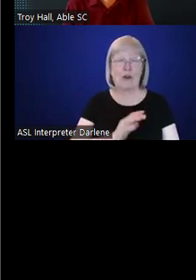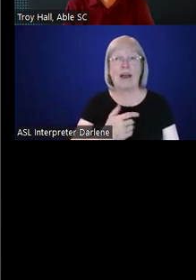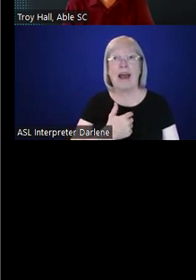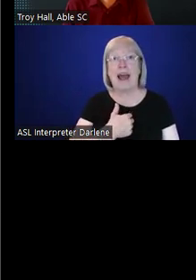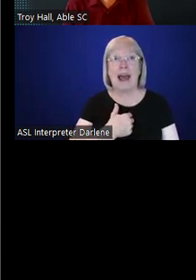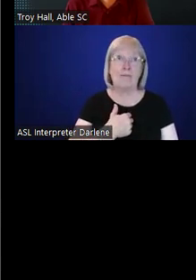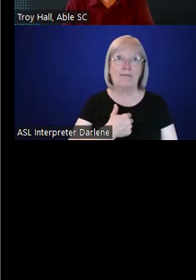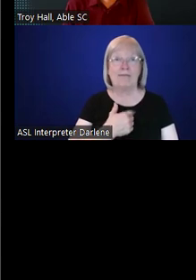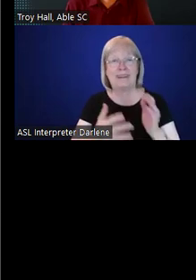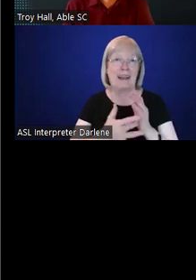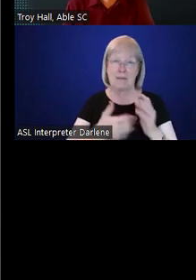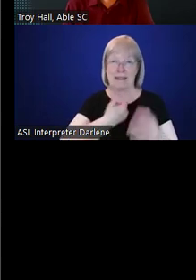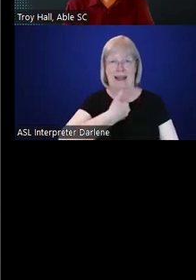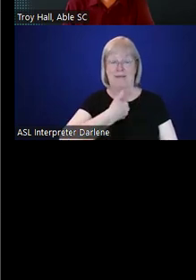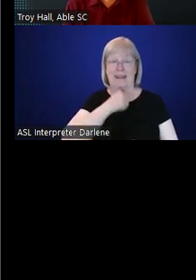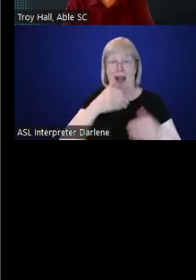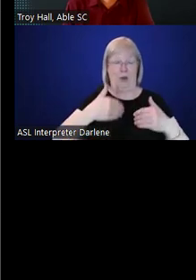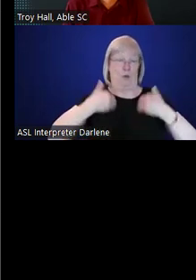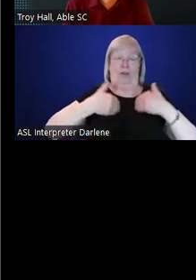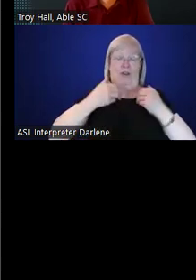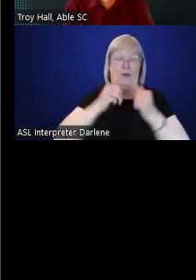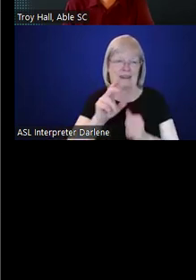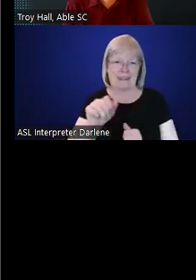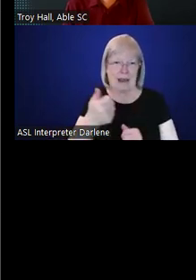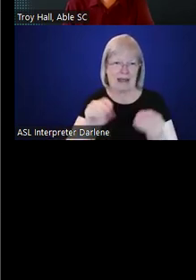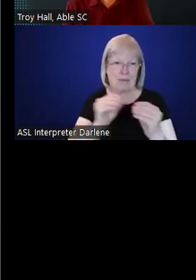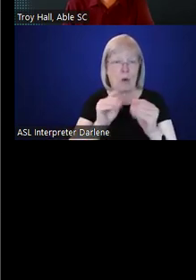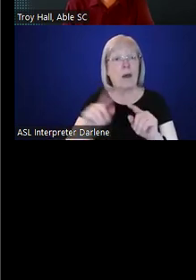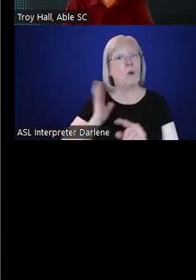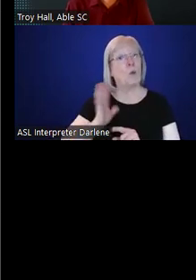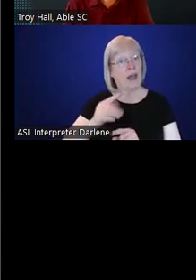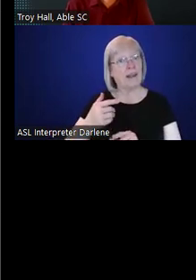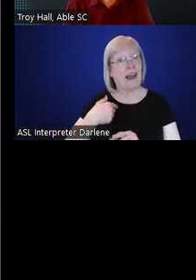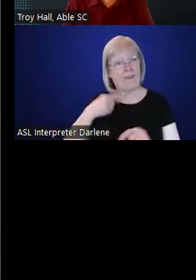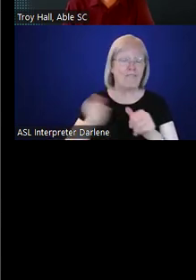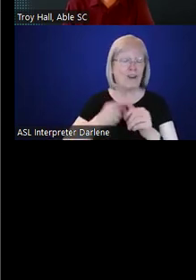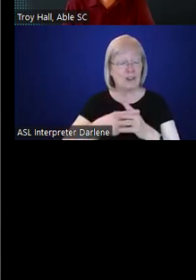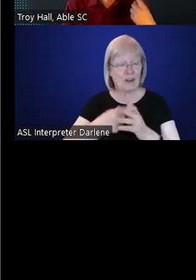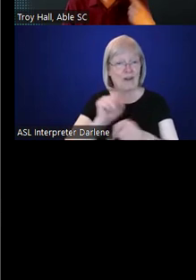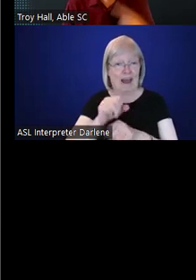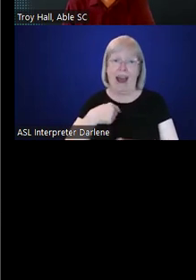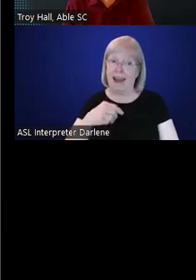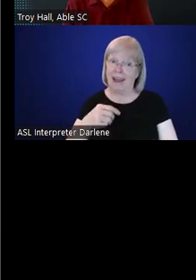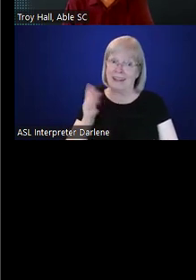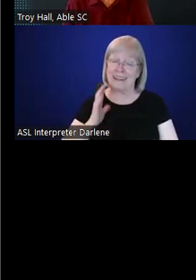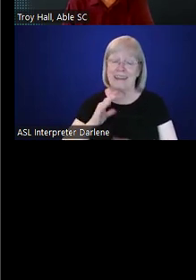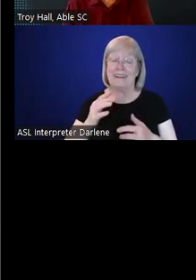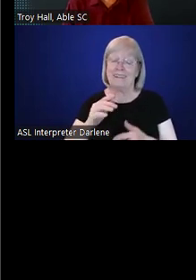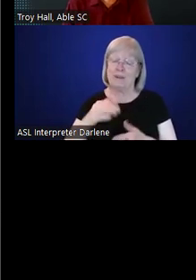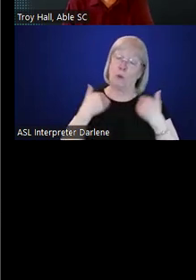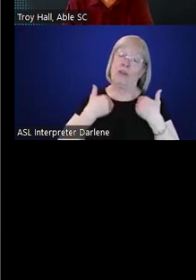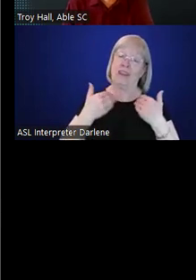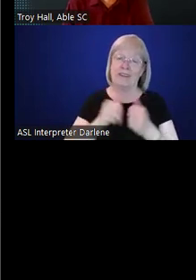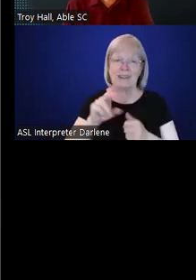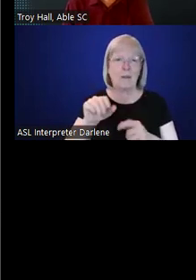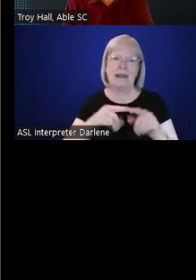technically a youth with a disability anymore, but when I started this position, I was a youth with a disability. I'm now 29, so I'm entering